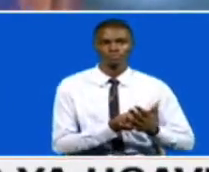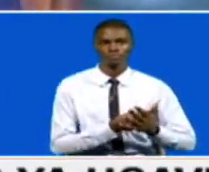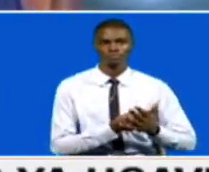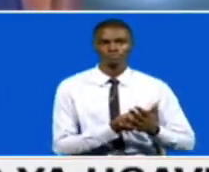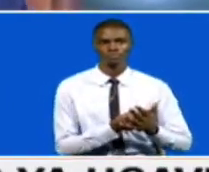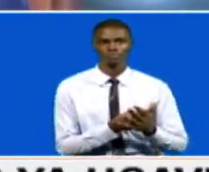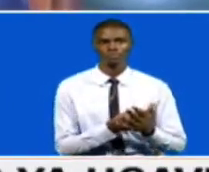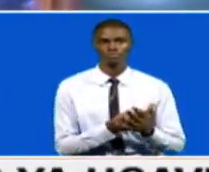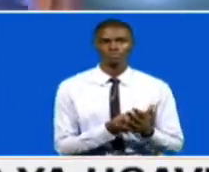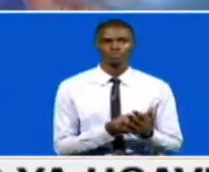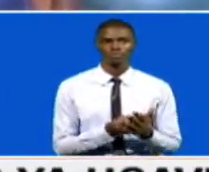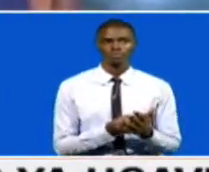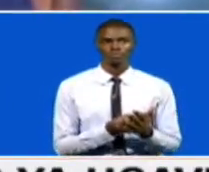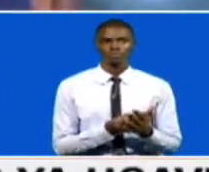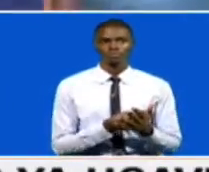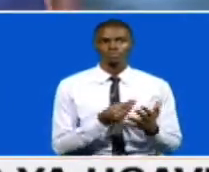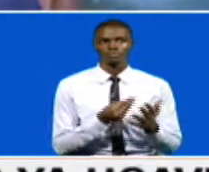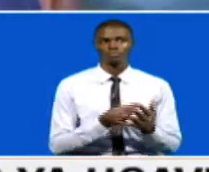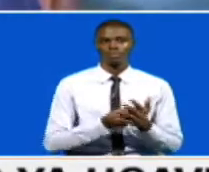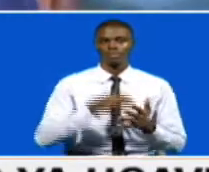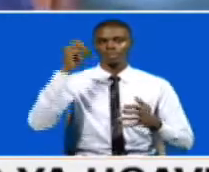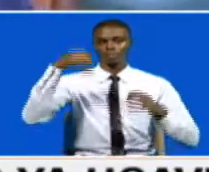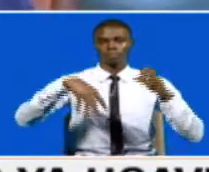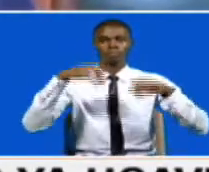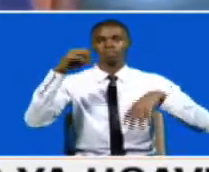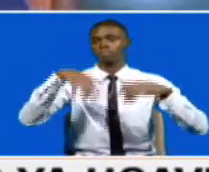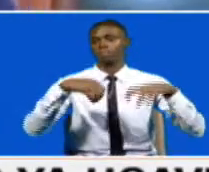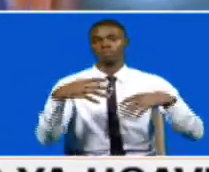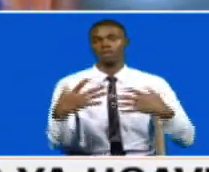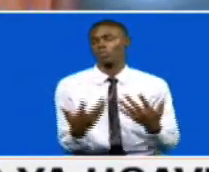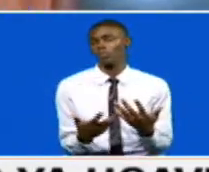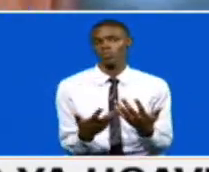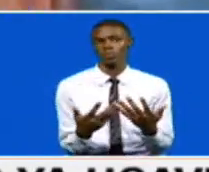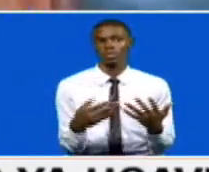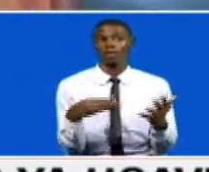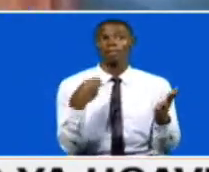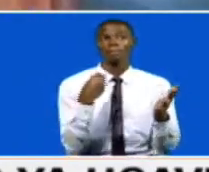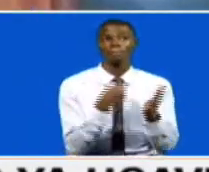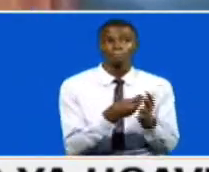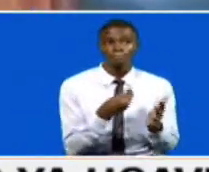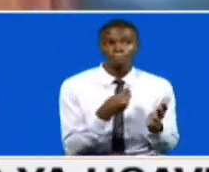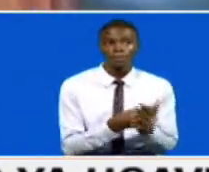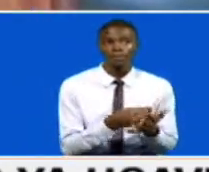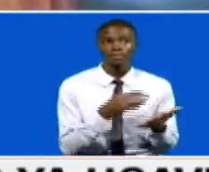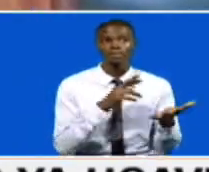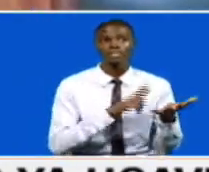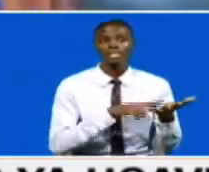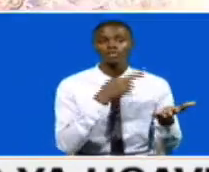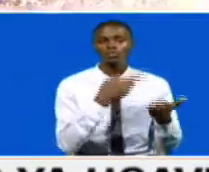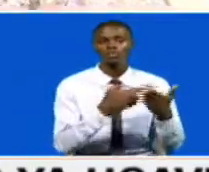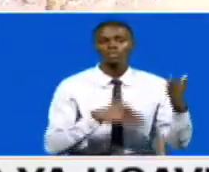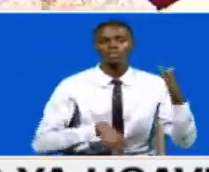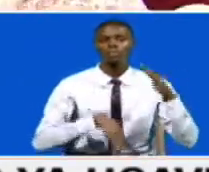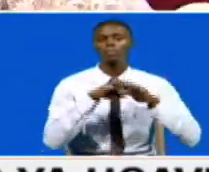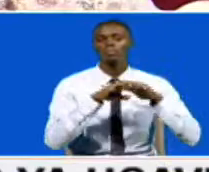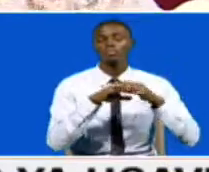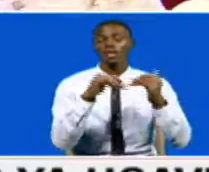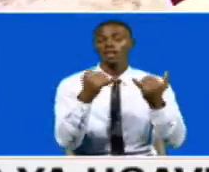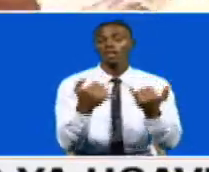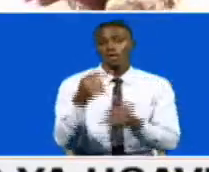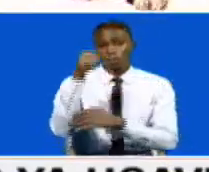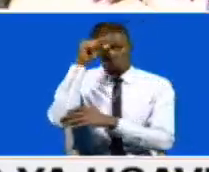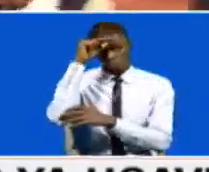is inatiririka tu. No? Money is limited, resources are limited. Kwa sasa